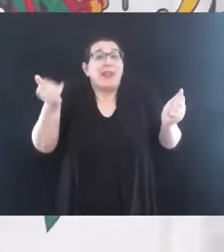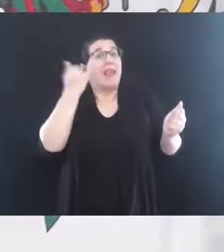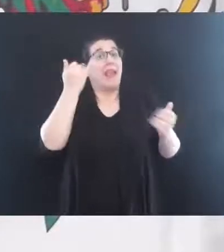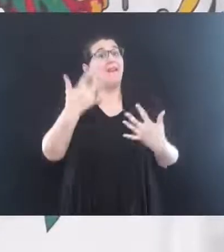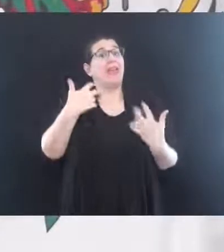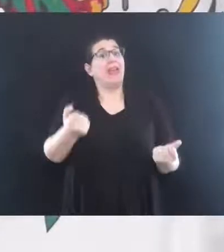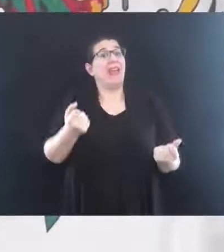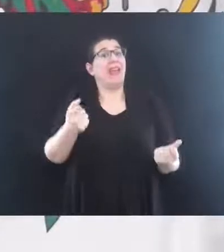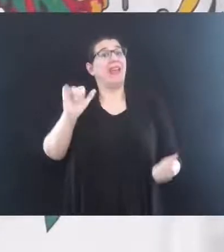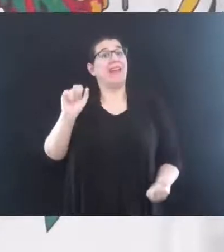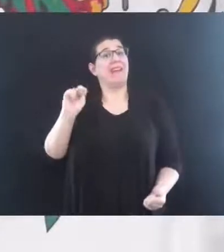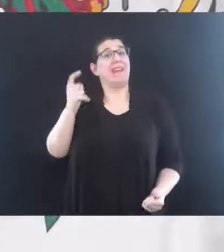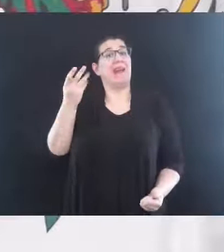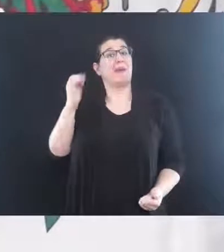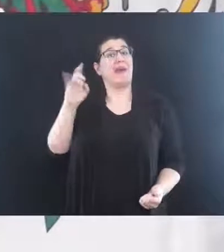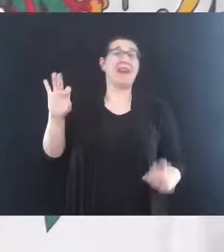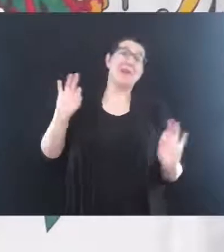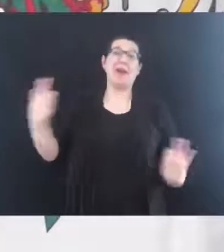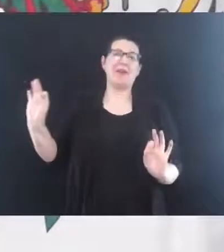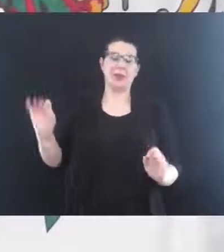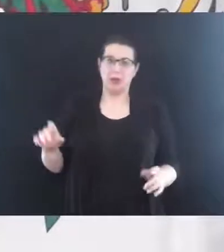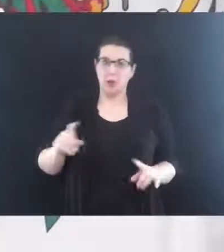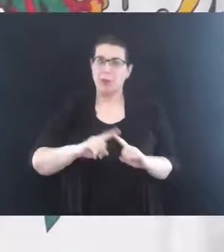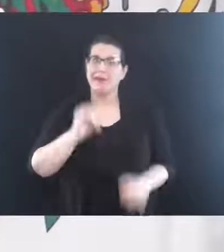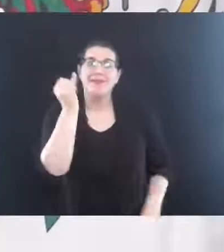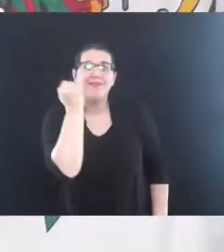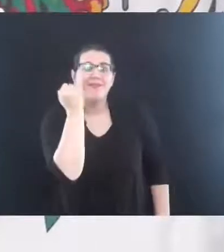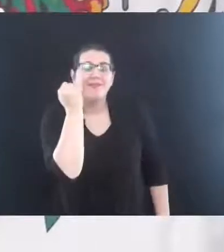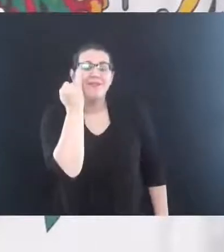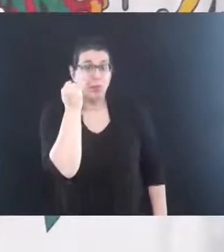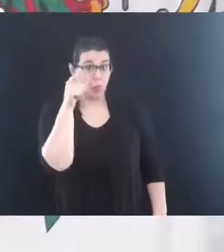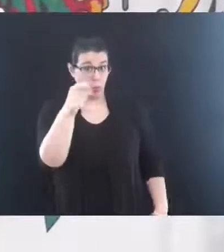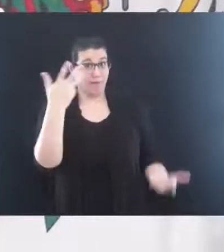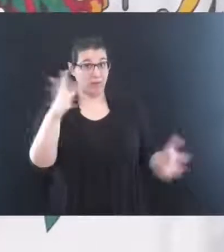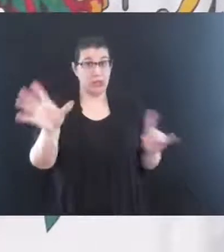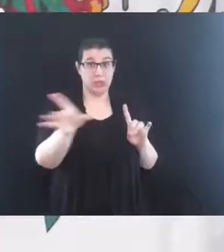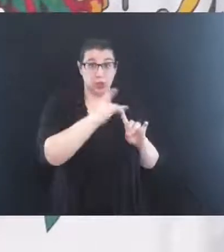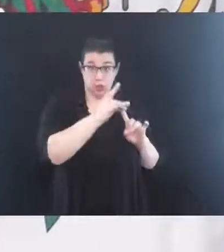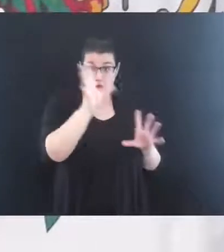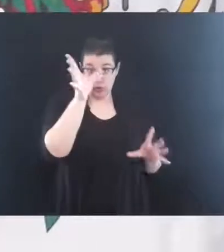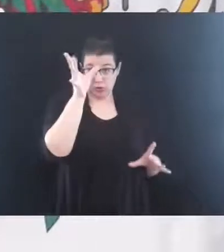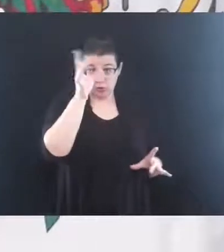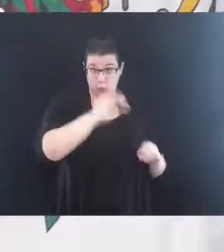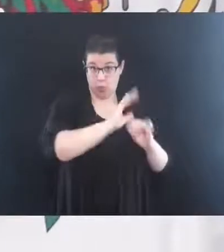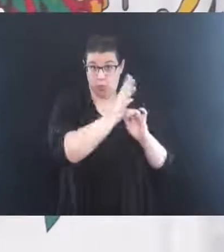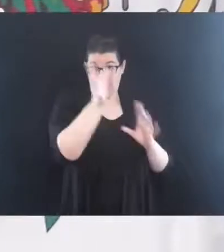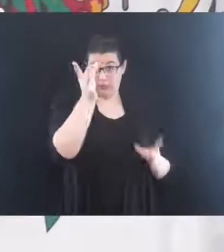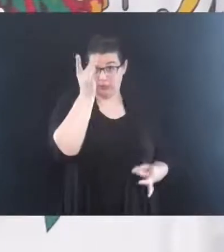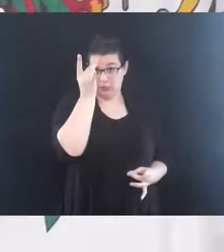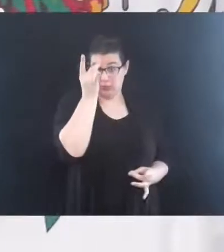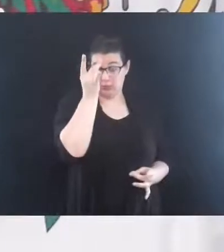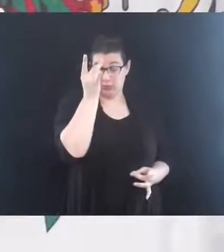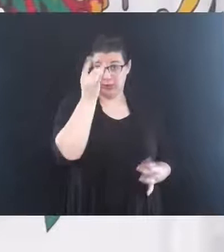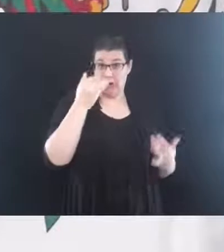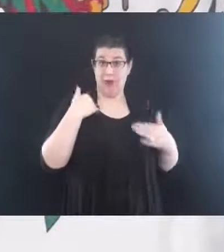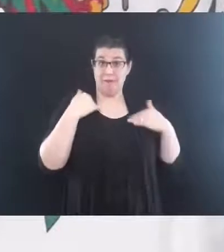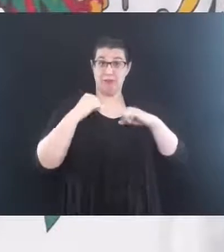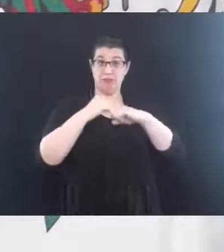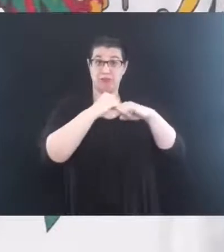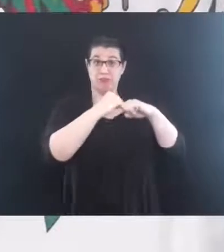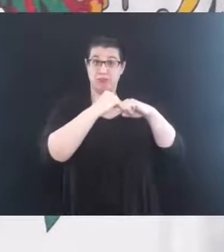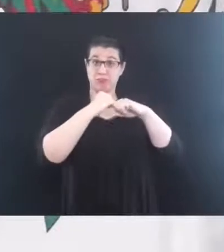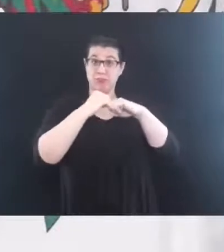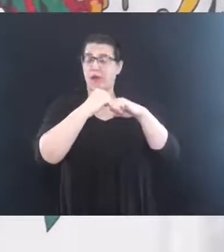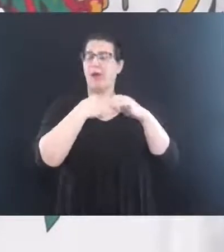if you have gotten it and you do have natural immunity, I hope and pray you are safe. I really